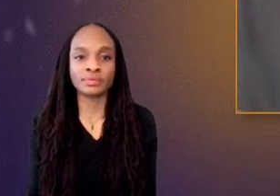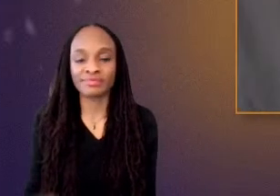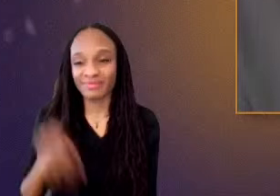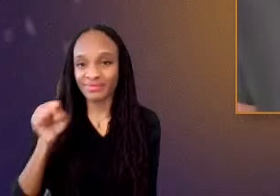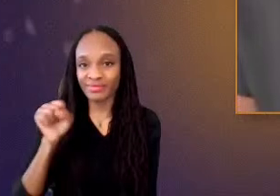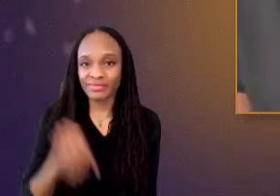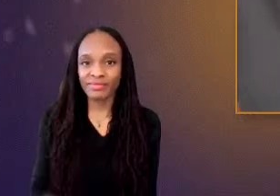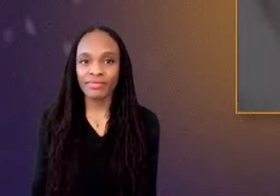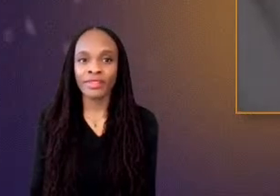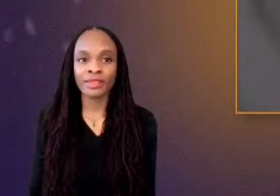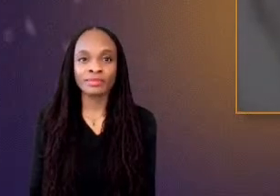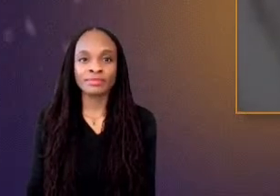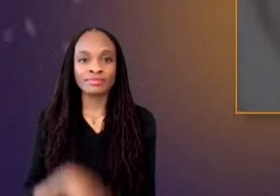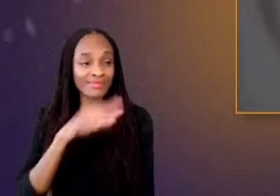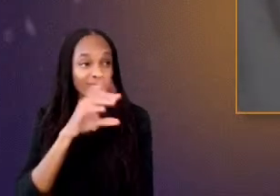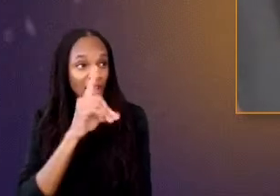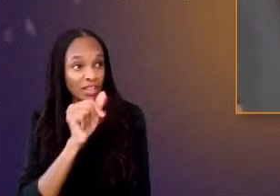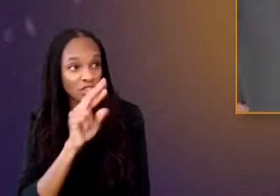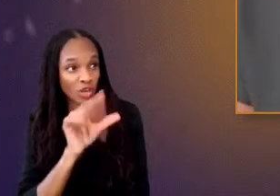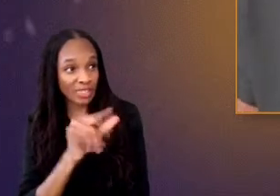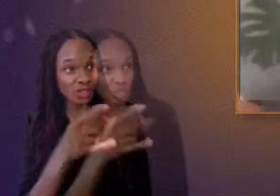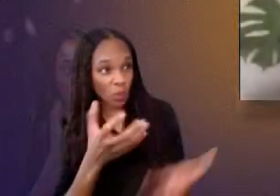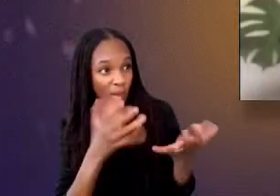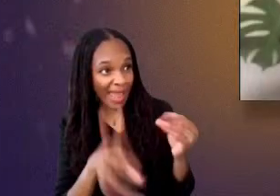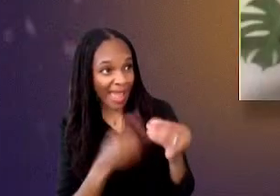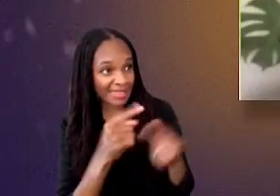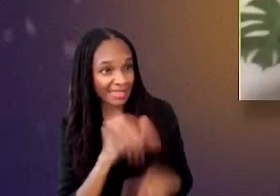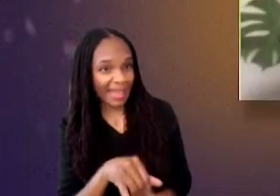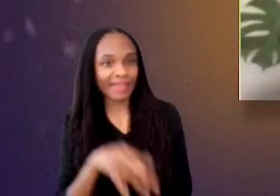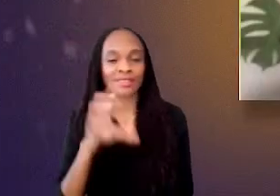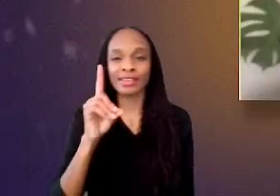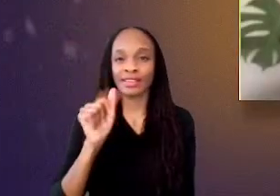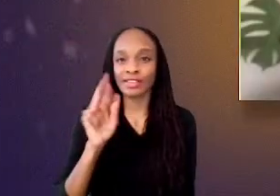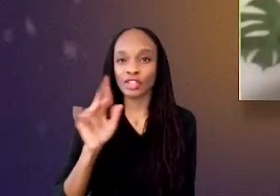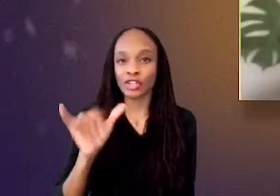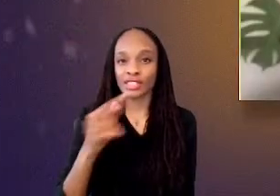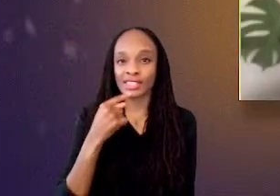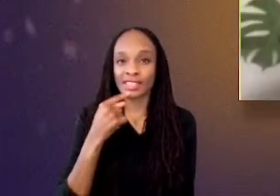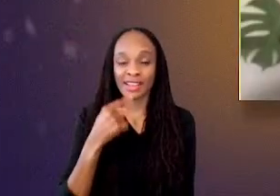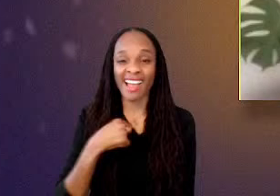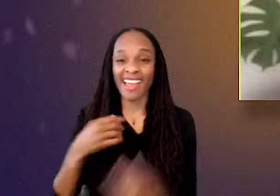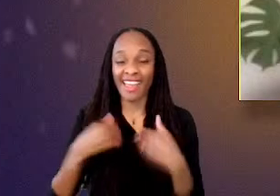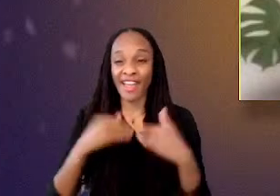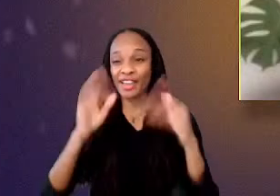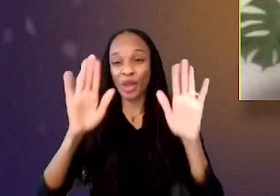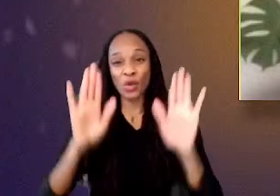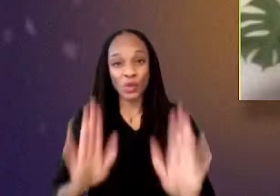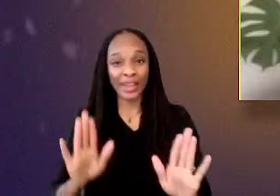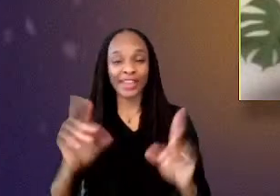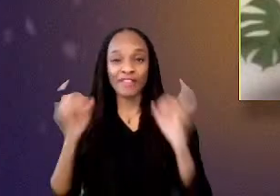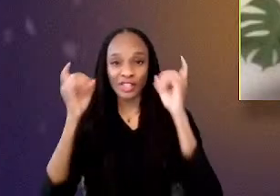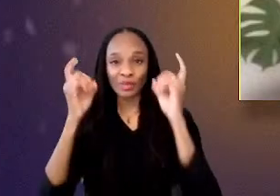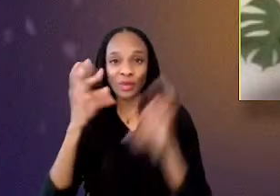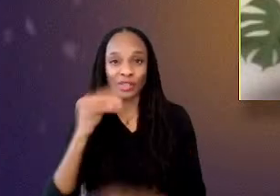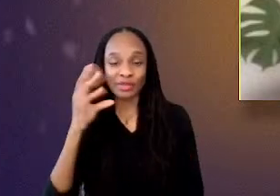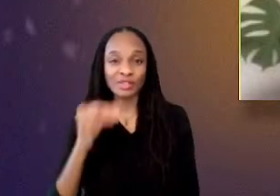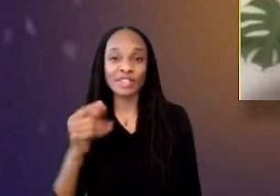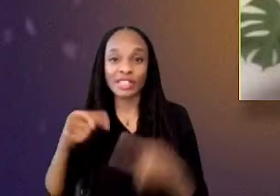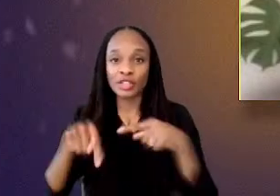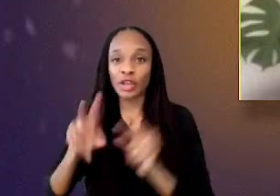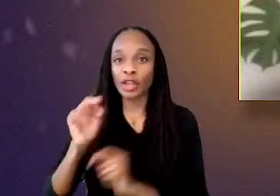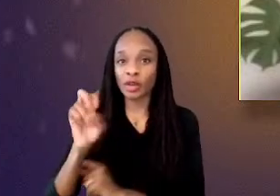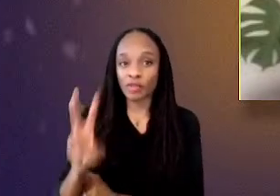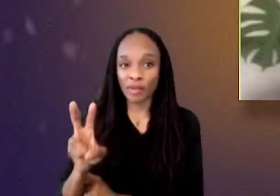Darcy, did you want to add to that? I just had a really great festival experience in November for Commuted, which is